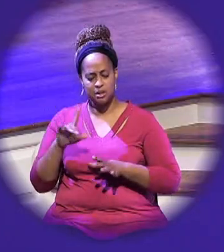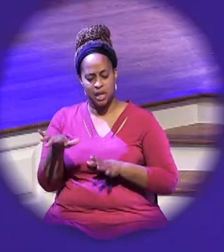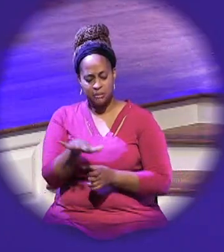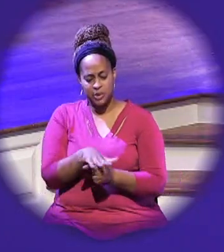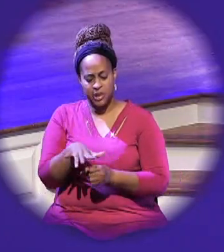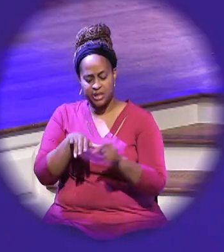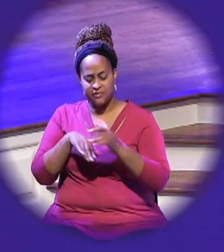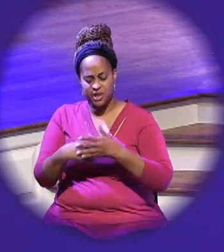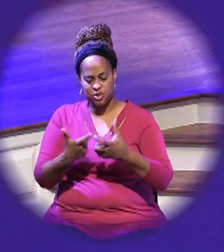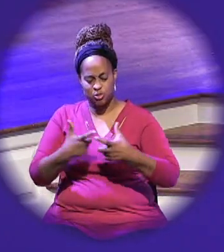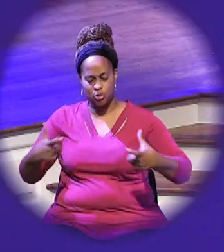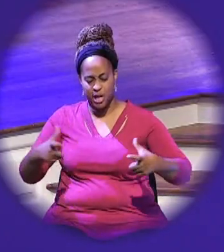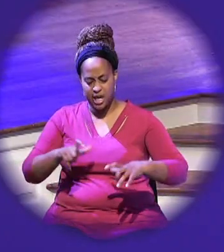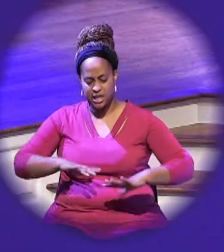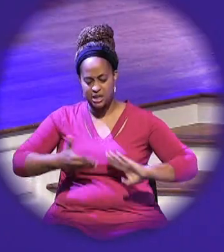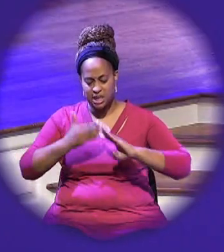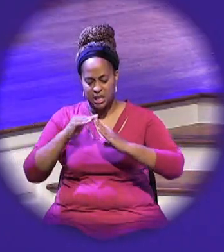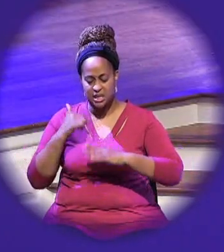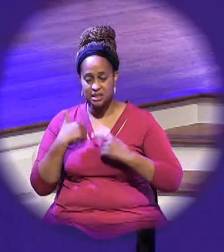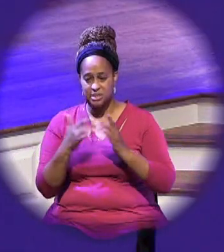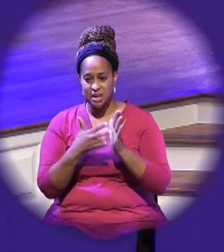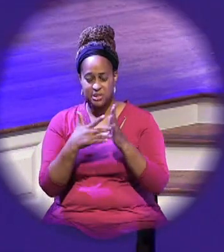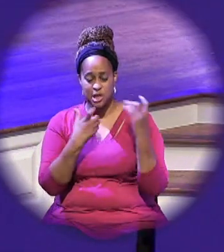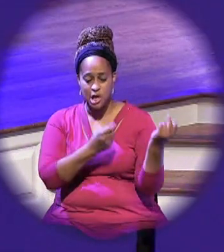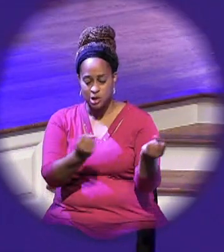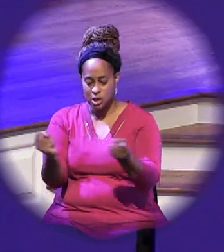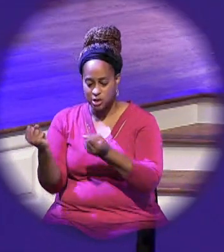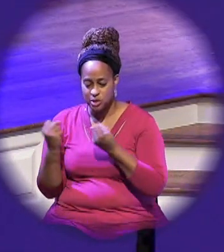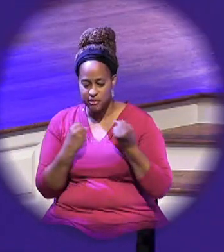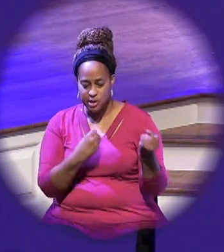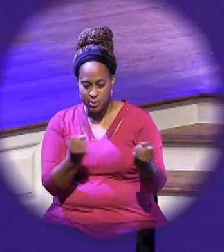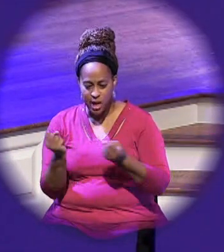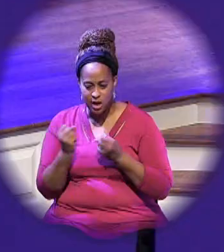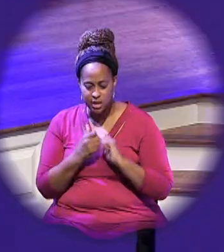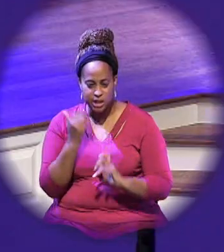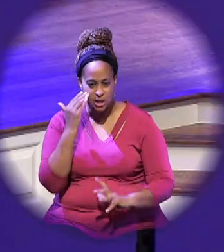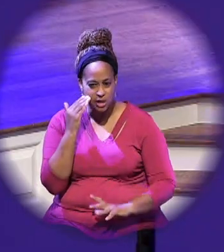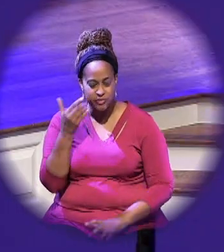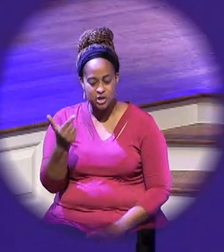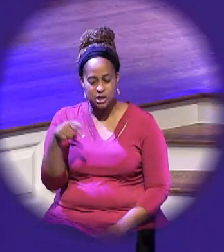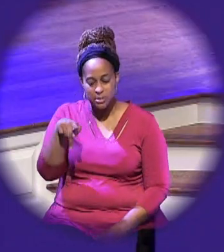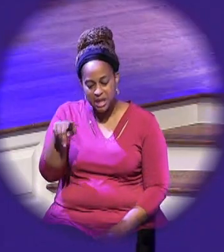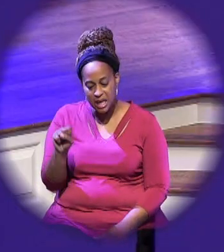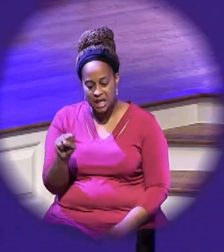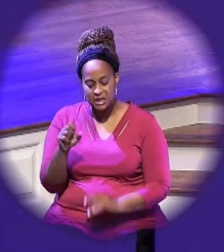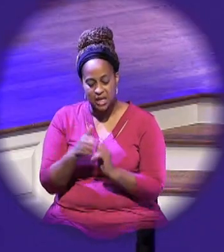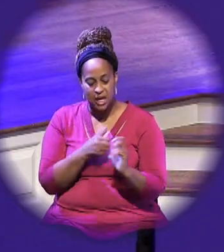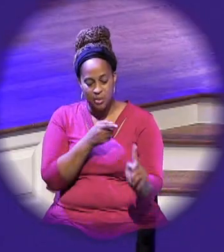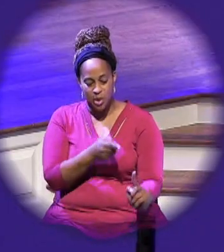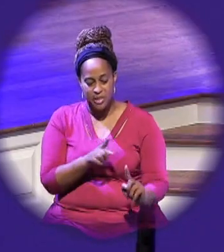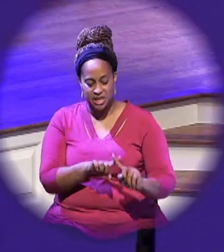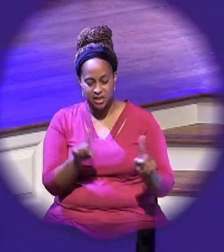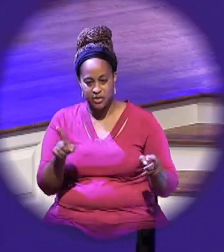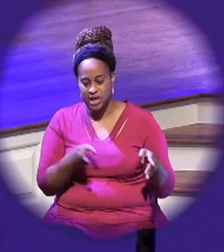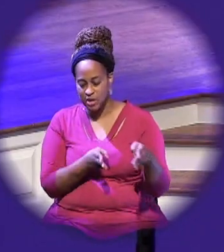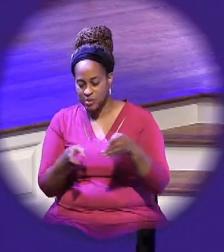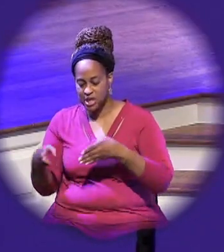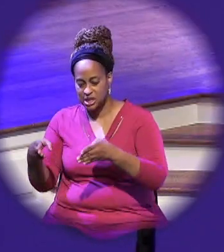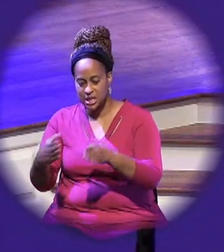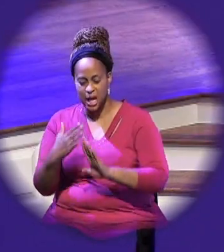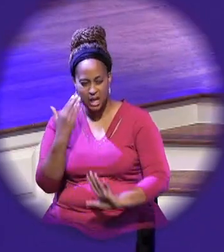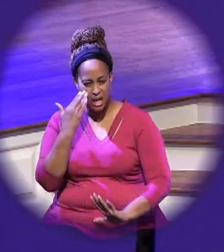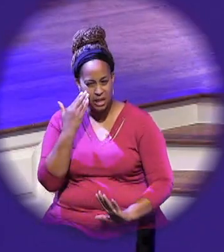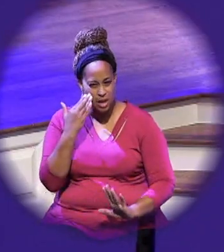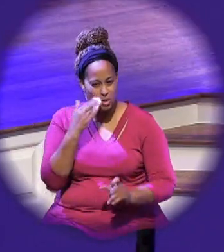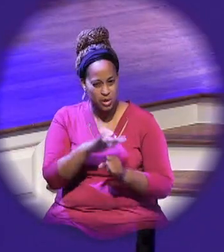metropolis. And really, as I'm driving around, sometimes helps me know my way, even if the GPS is pointing me in a different direction, because you've seen